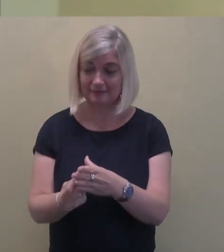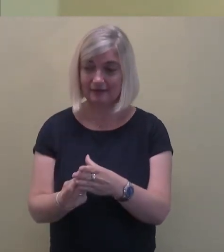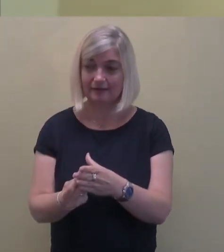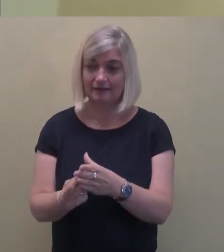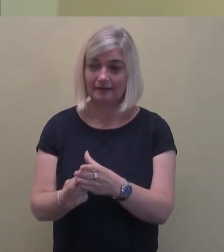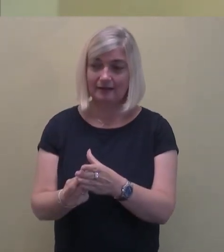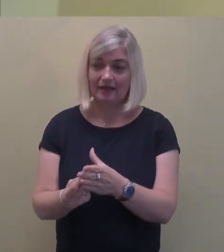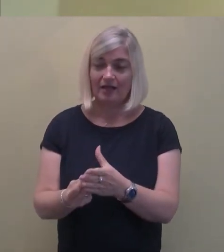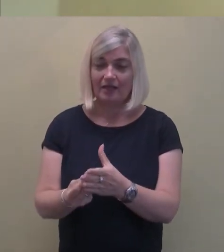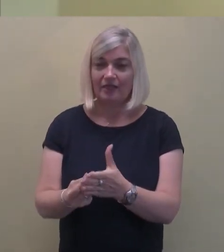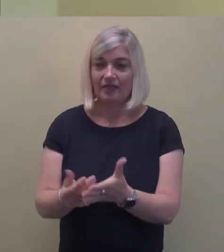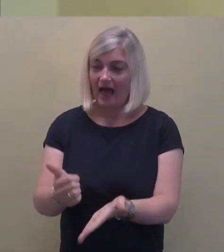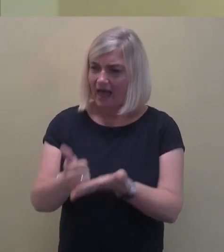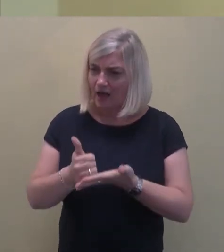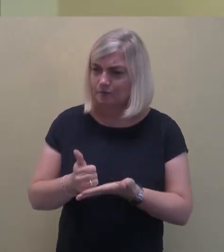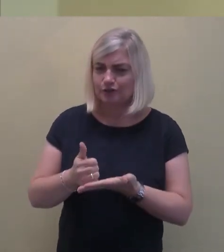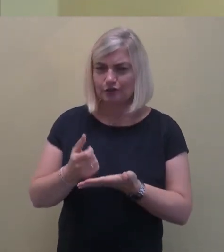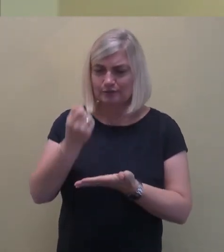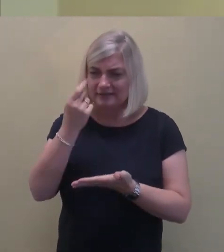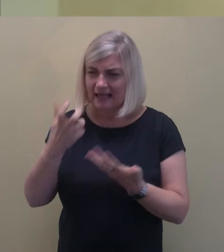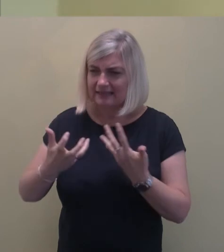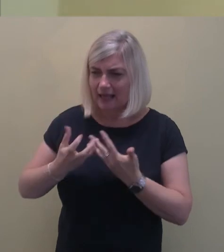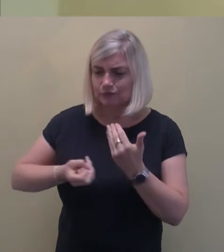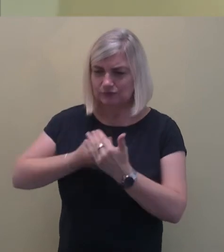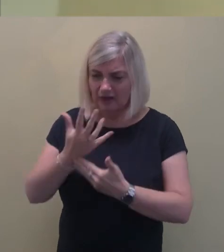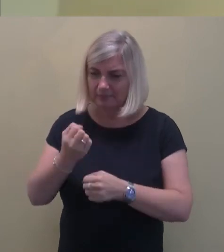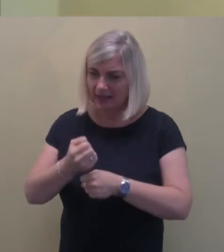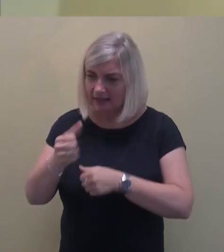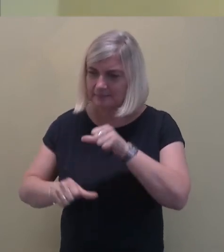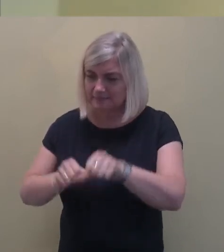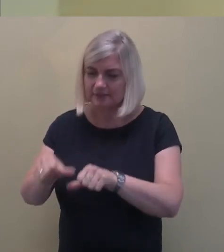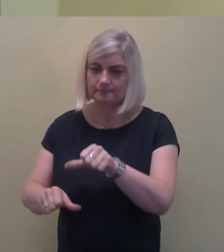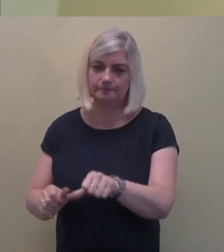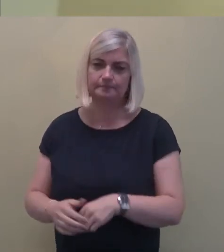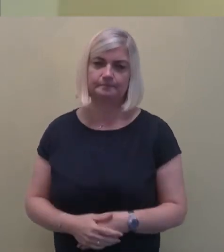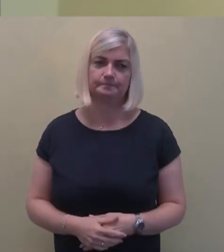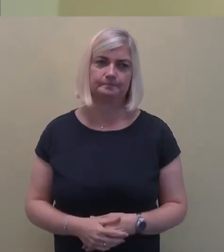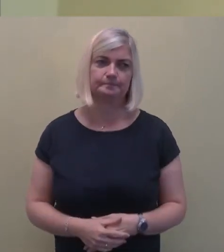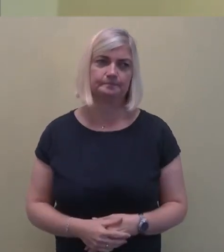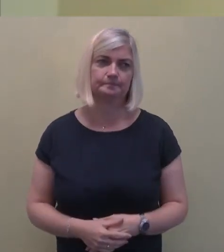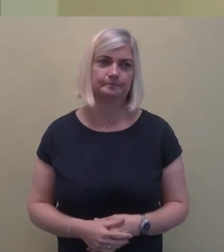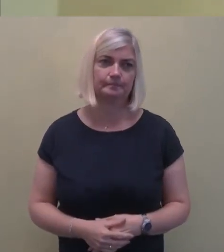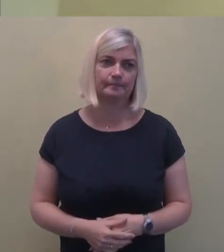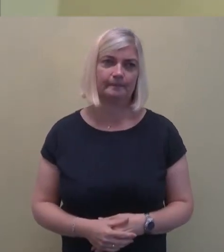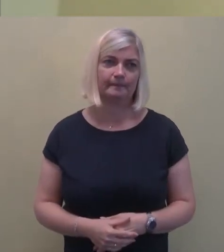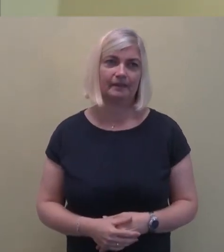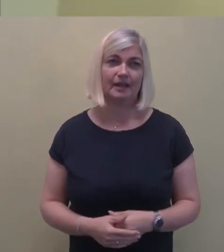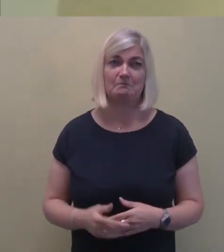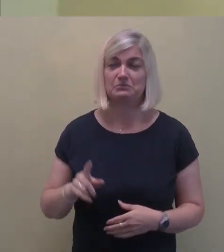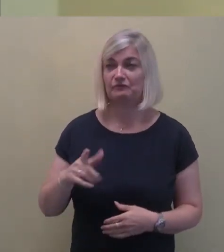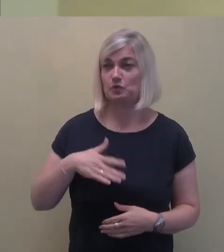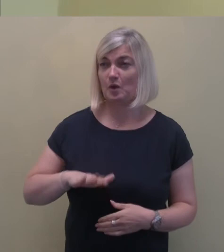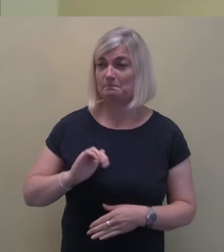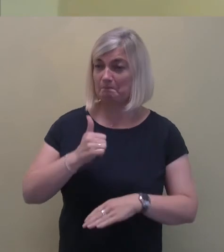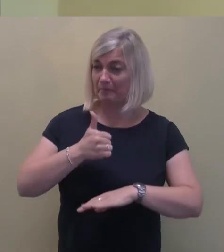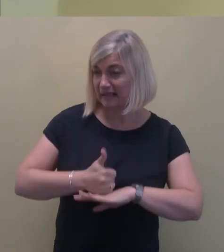to find the Lite version of the software, which is free to download. That's a nice little tool that sort of gets you into sort of games development and building some